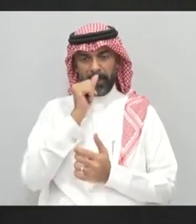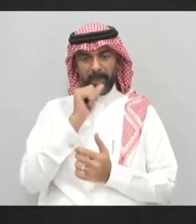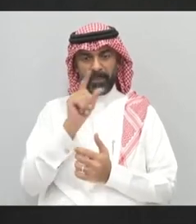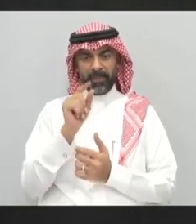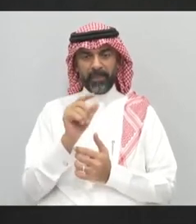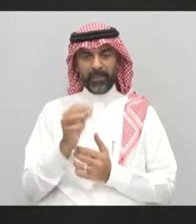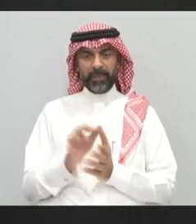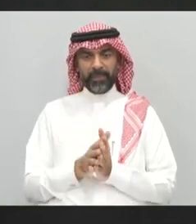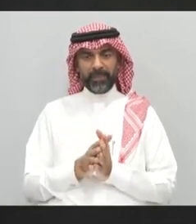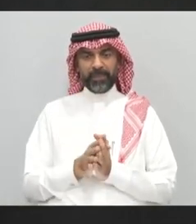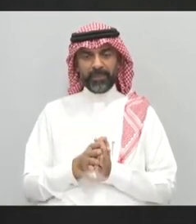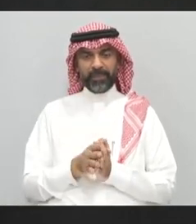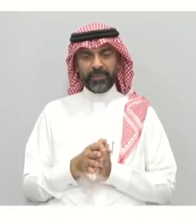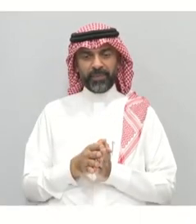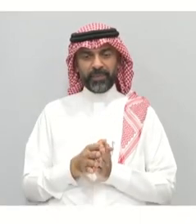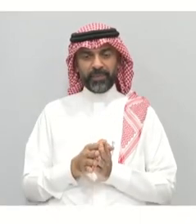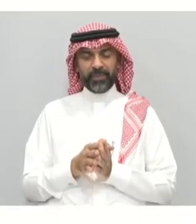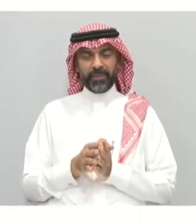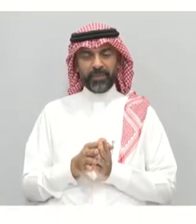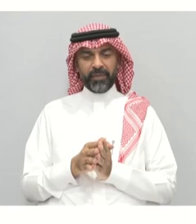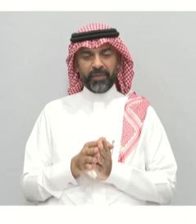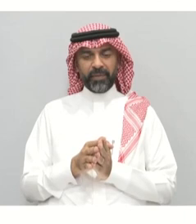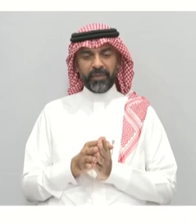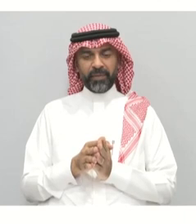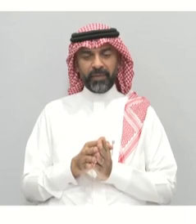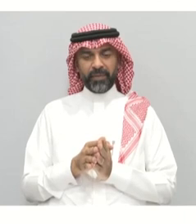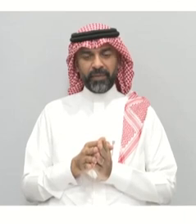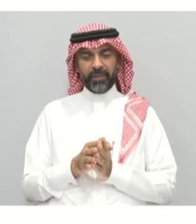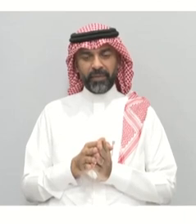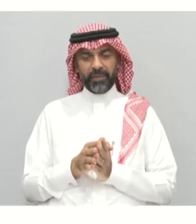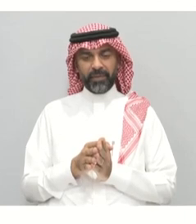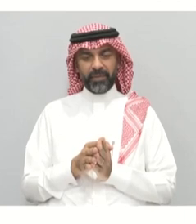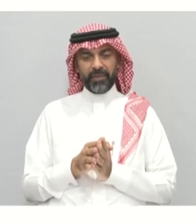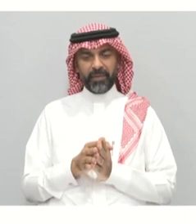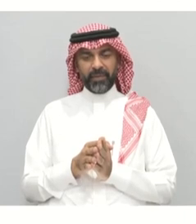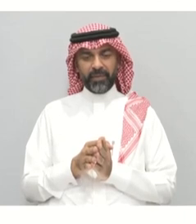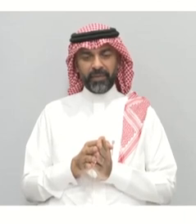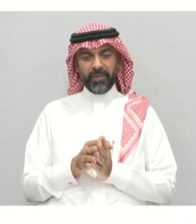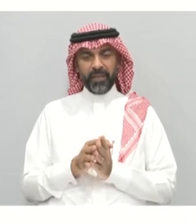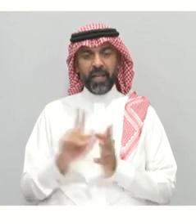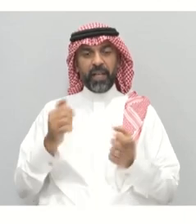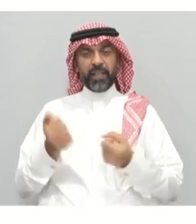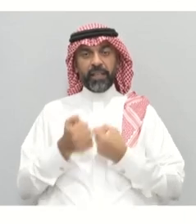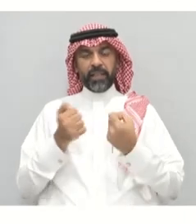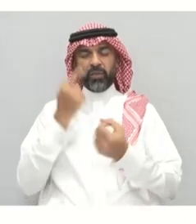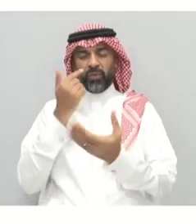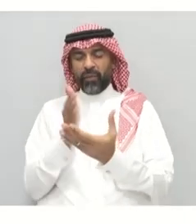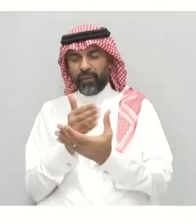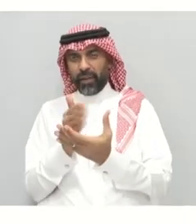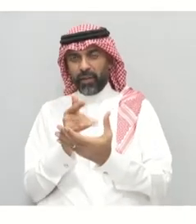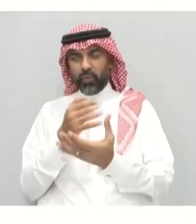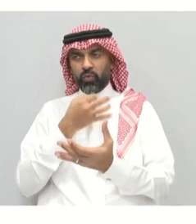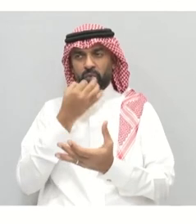Good. Okay, now we have this exercise. I want you to listen and say after me